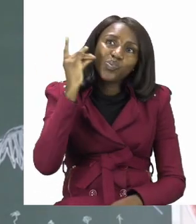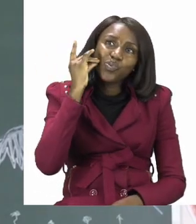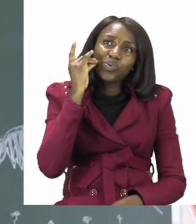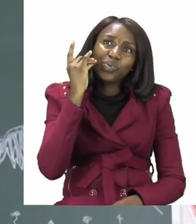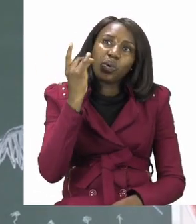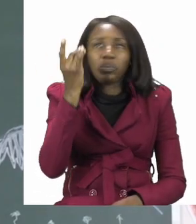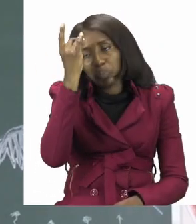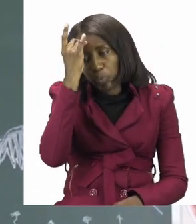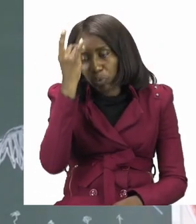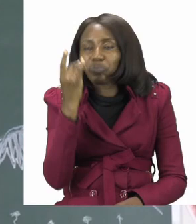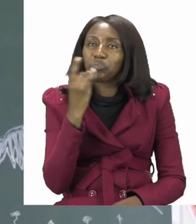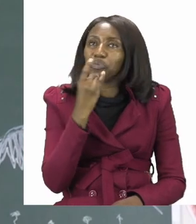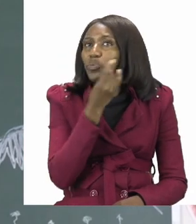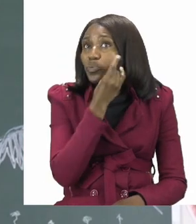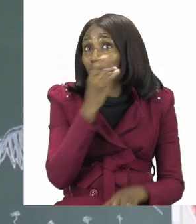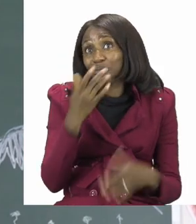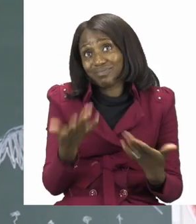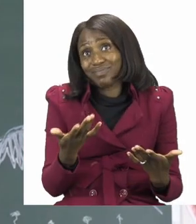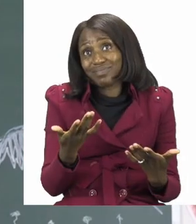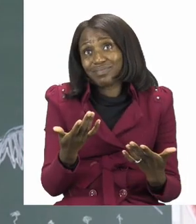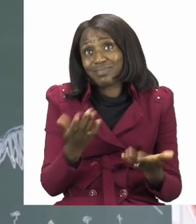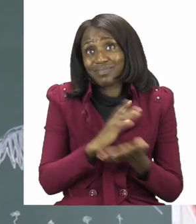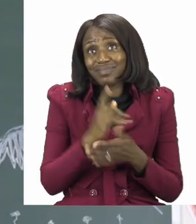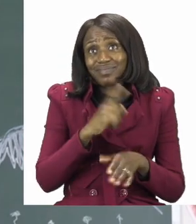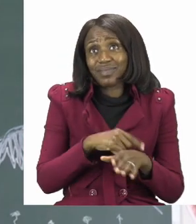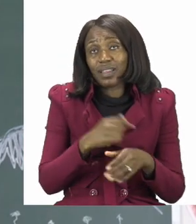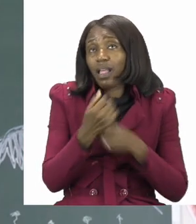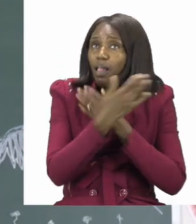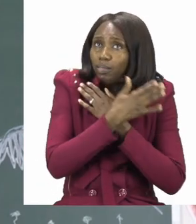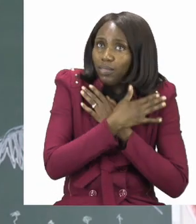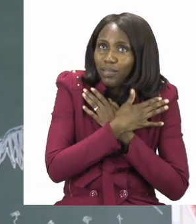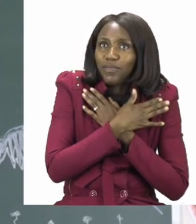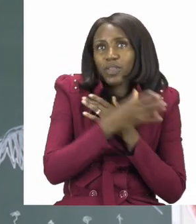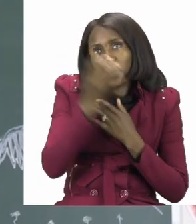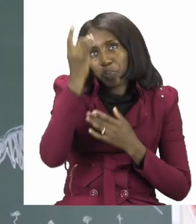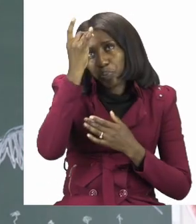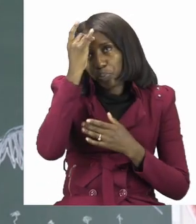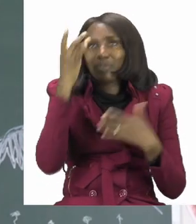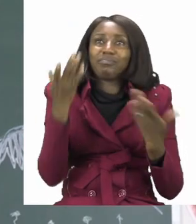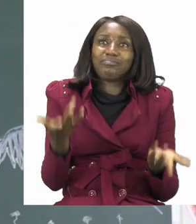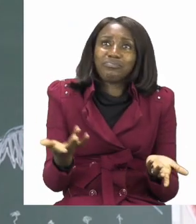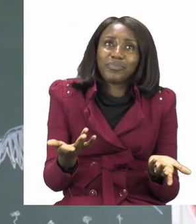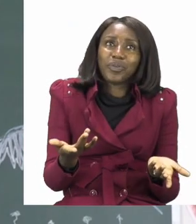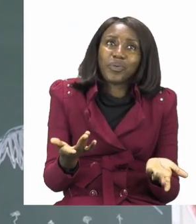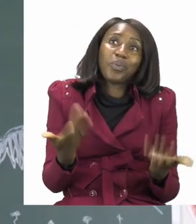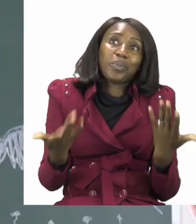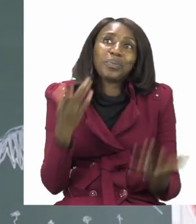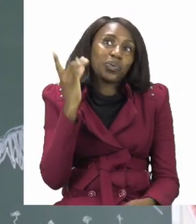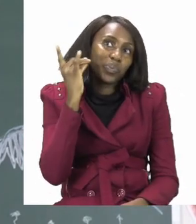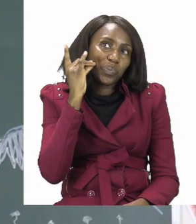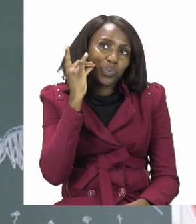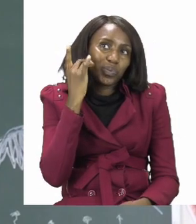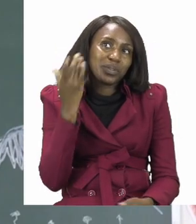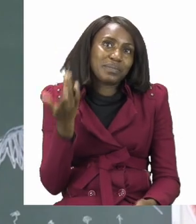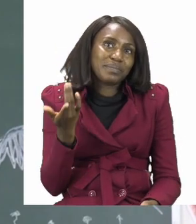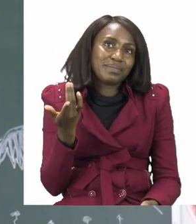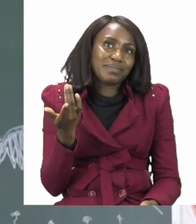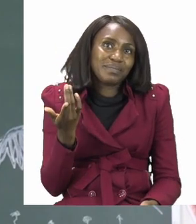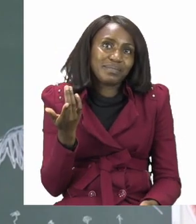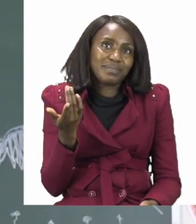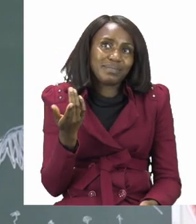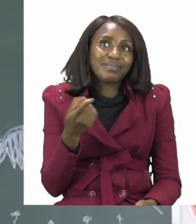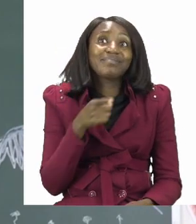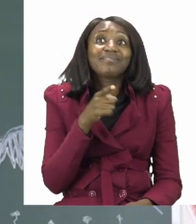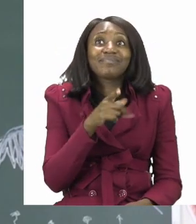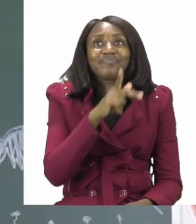they're telling you that they love you, they sometimes give you a little kiss on the forehead or on the cheek. So that